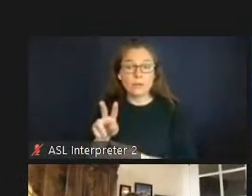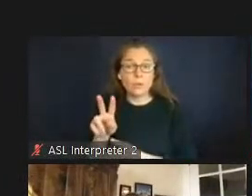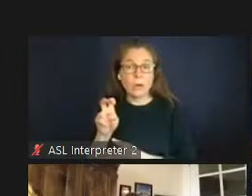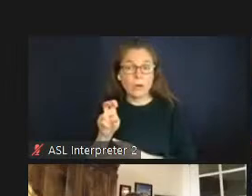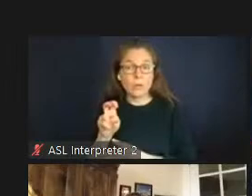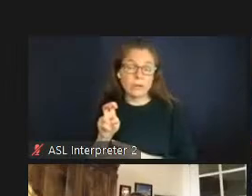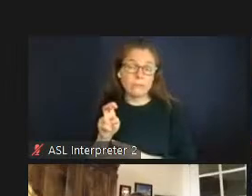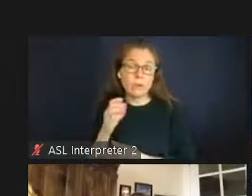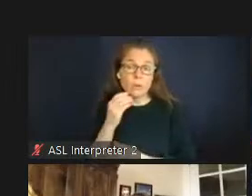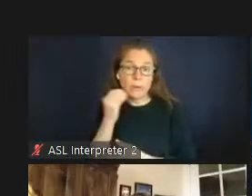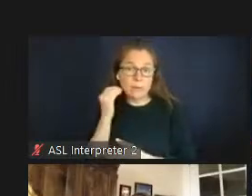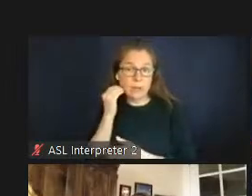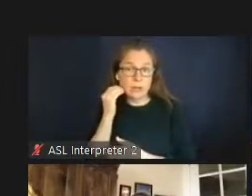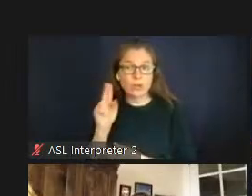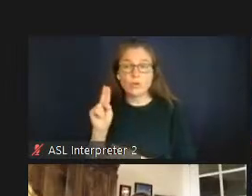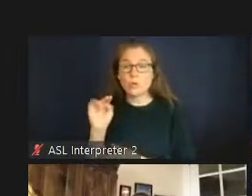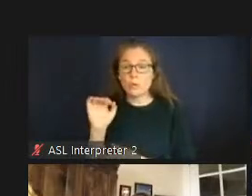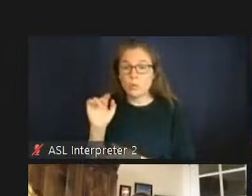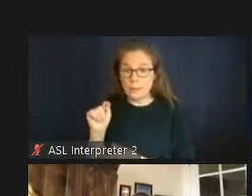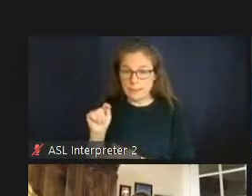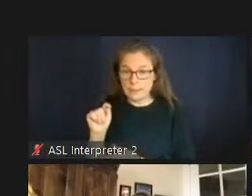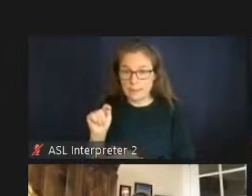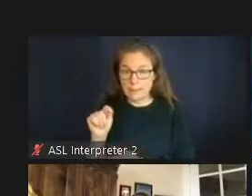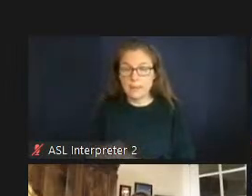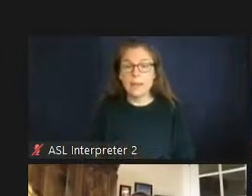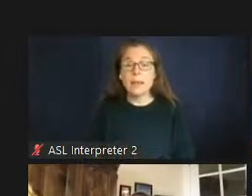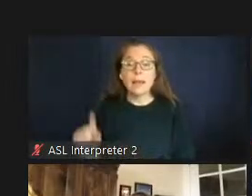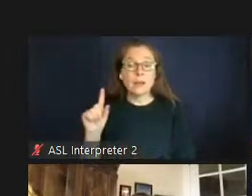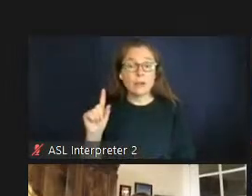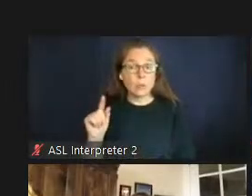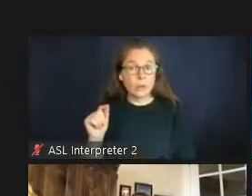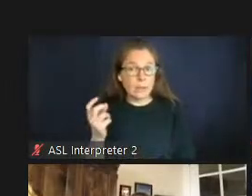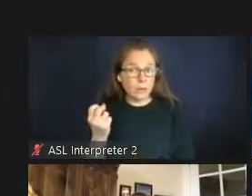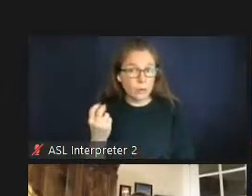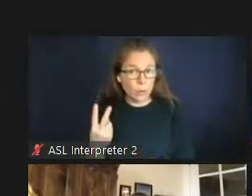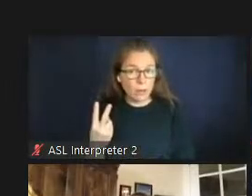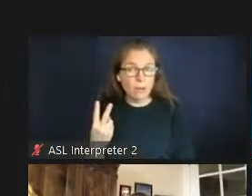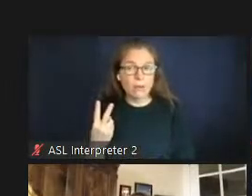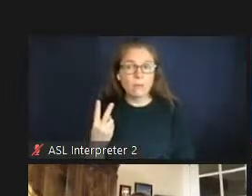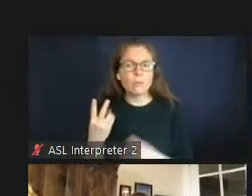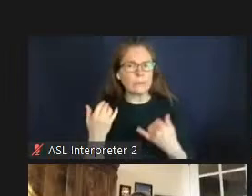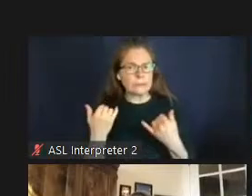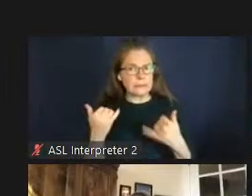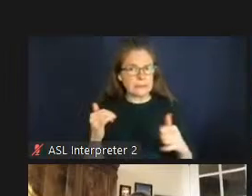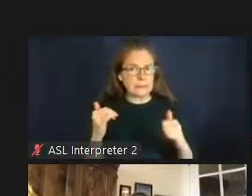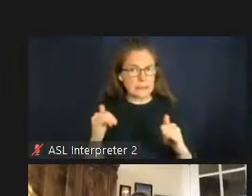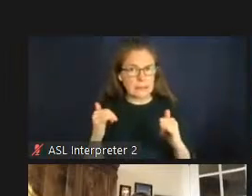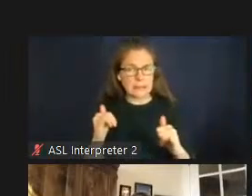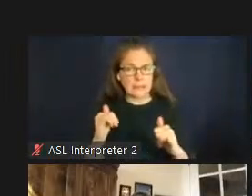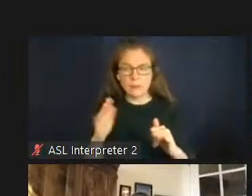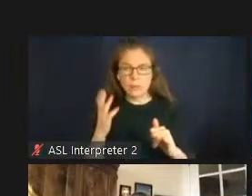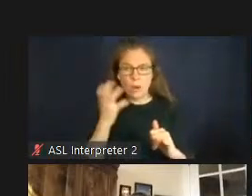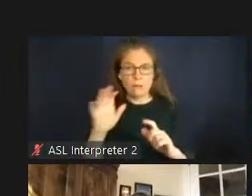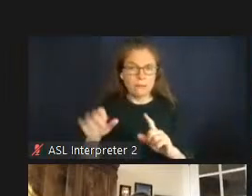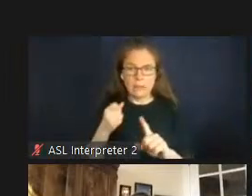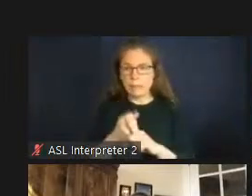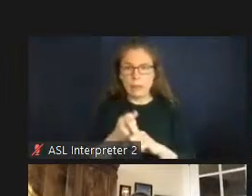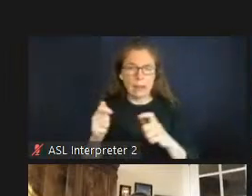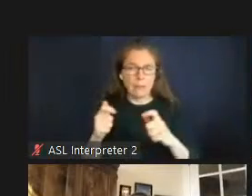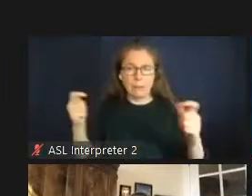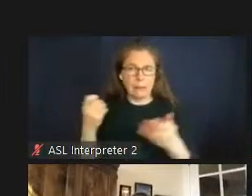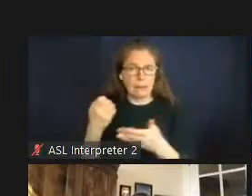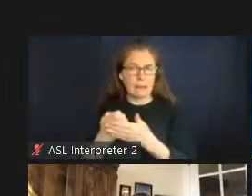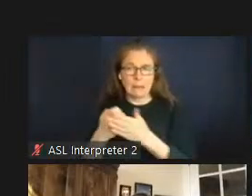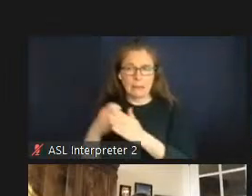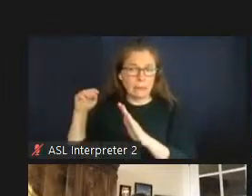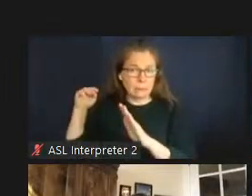area. And in 2012, we were still feeling the impacts of the Great Recession and